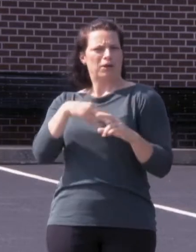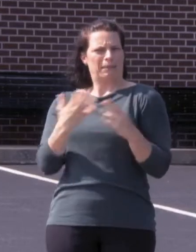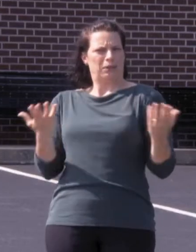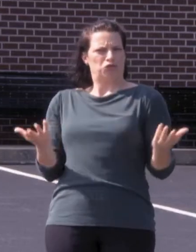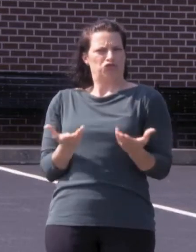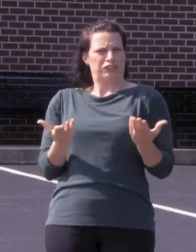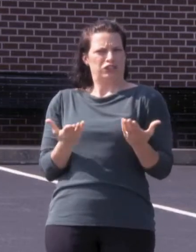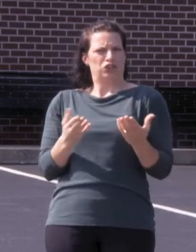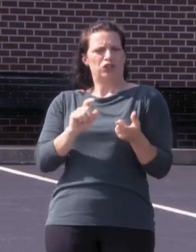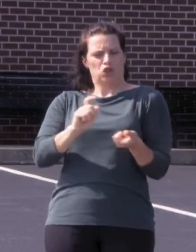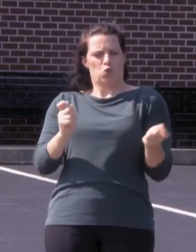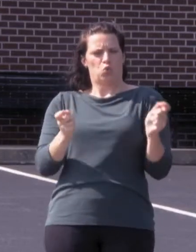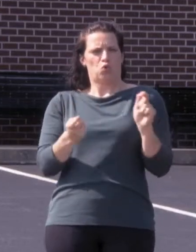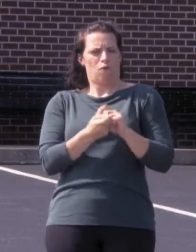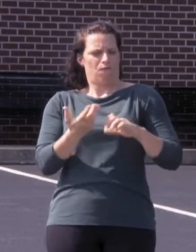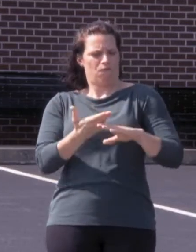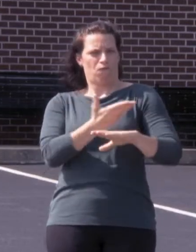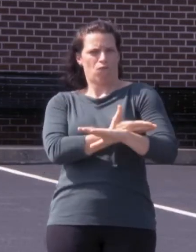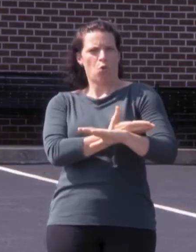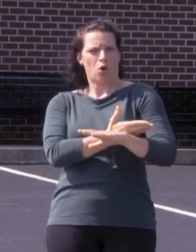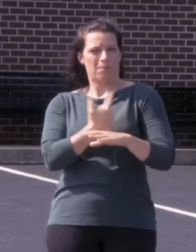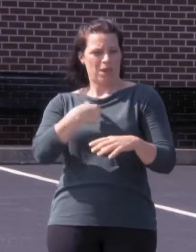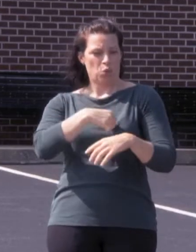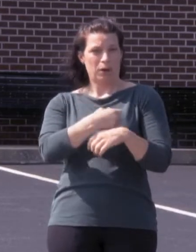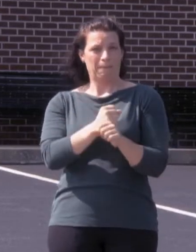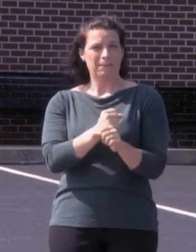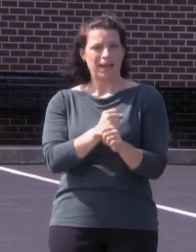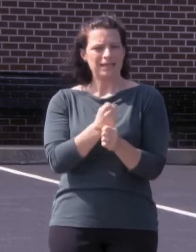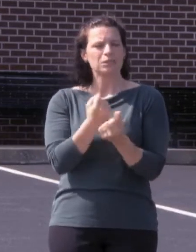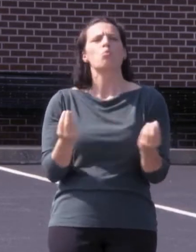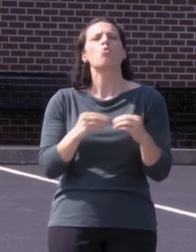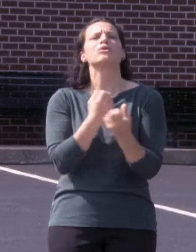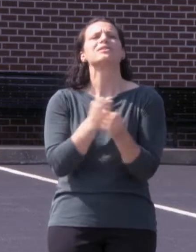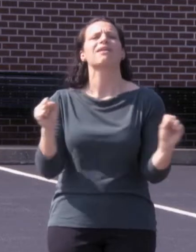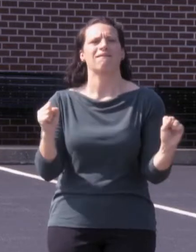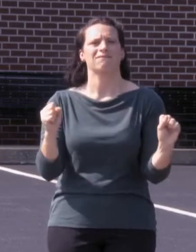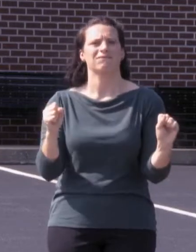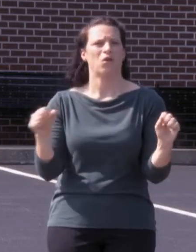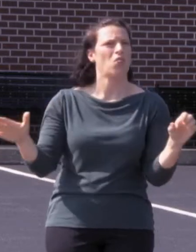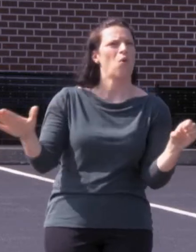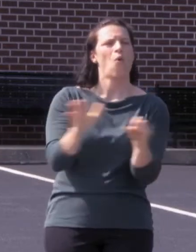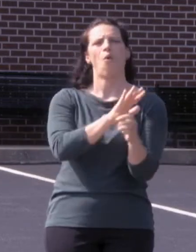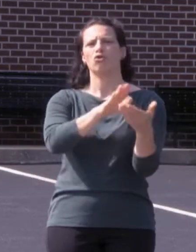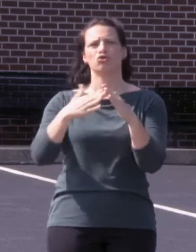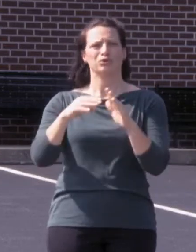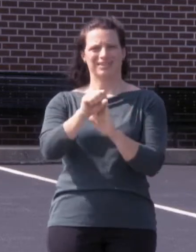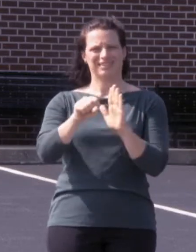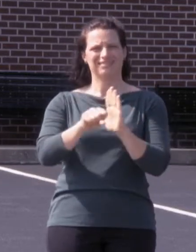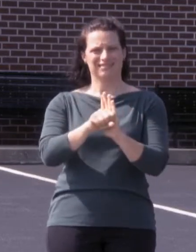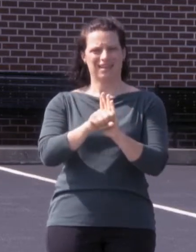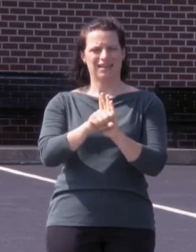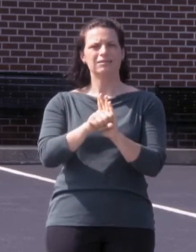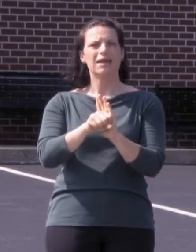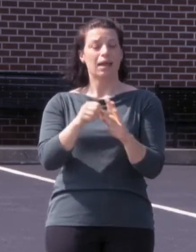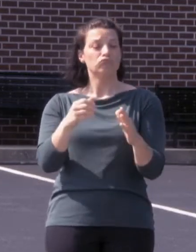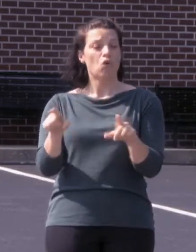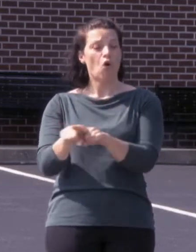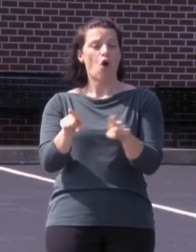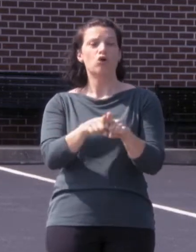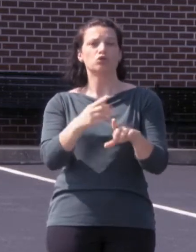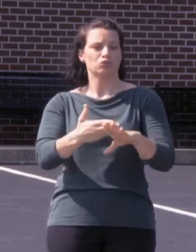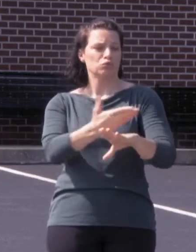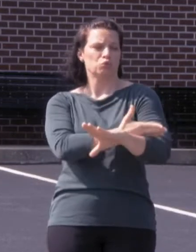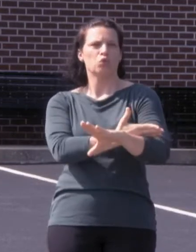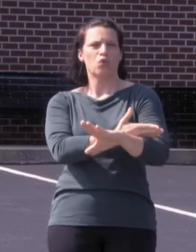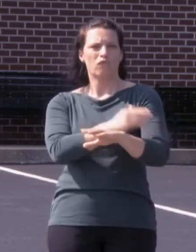the reforms that we've produced are going to make us safer, the whole community, and I think make things better for all